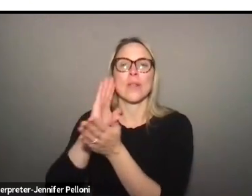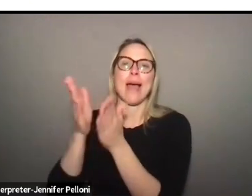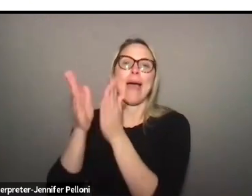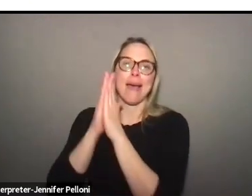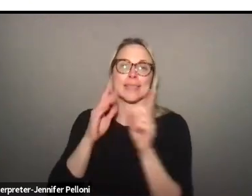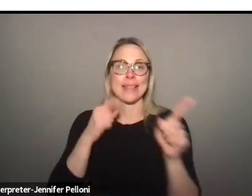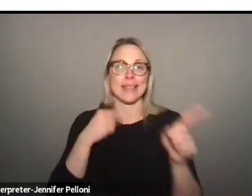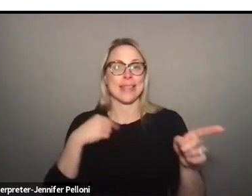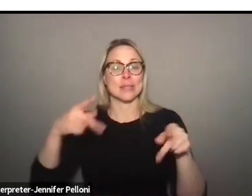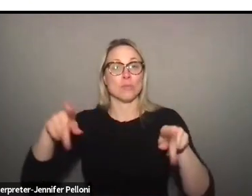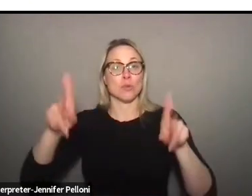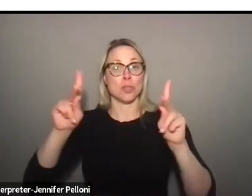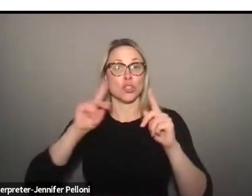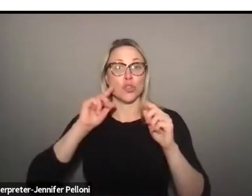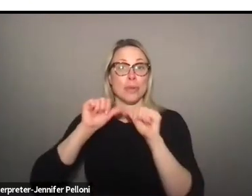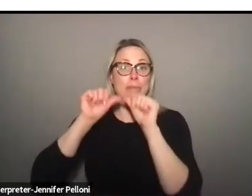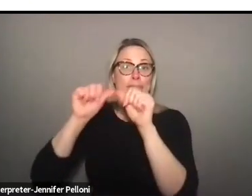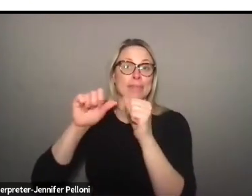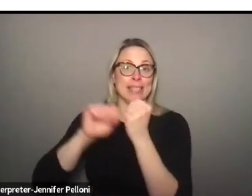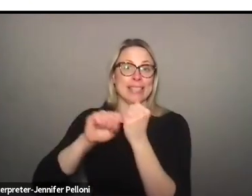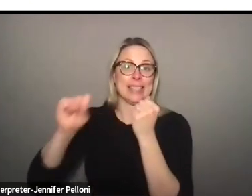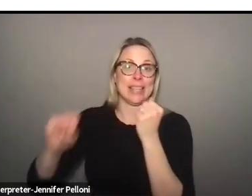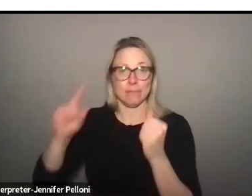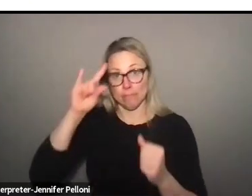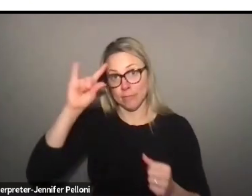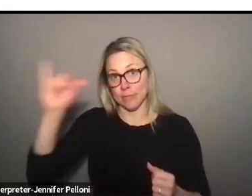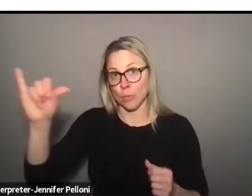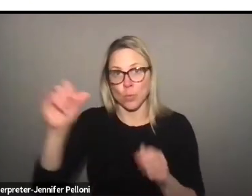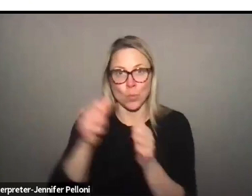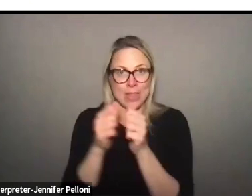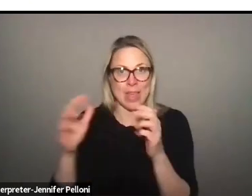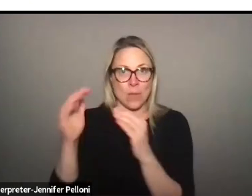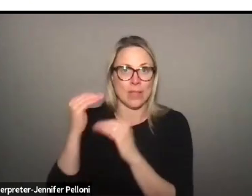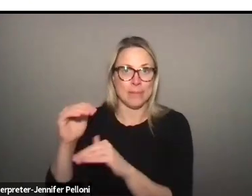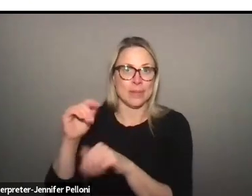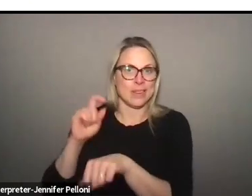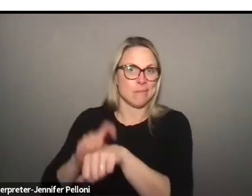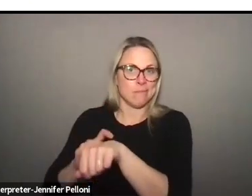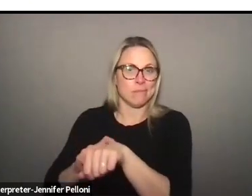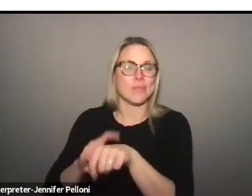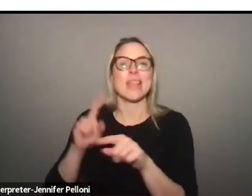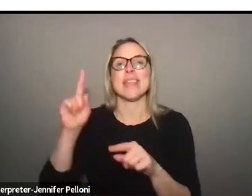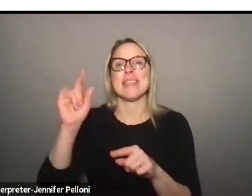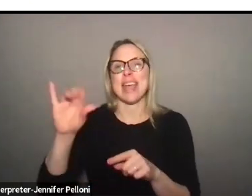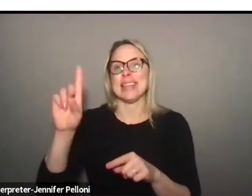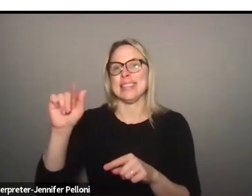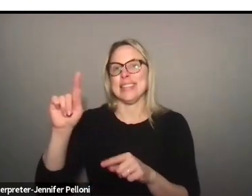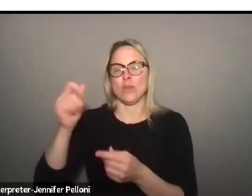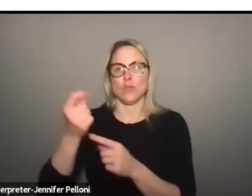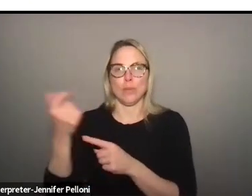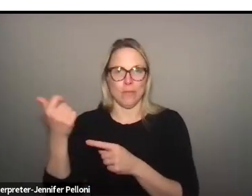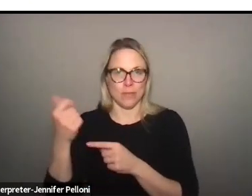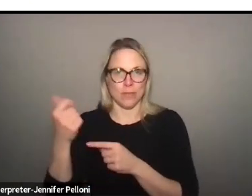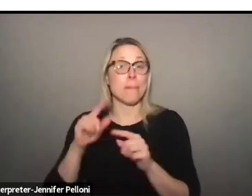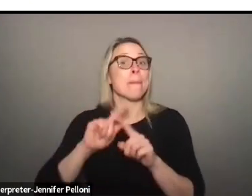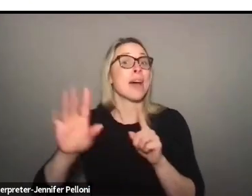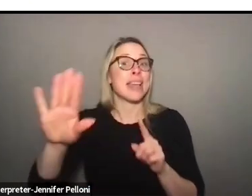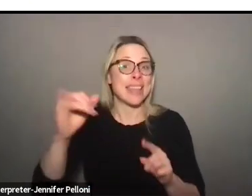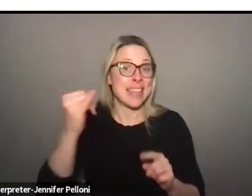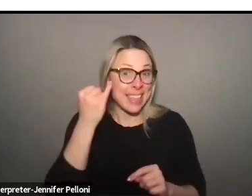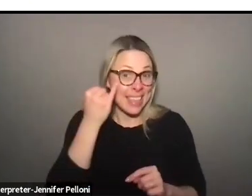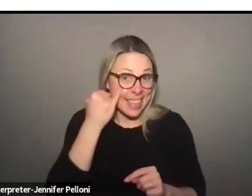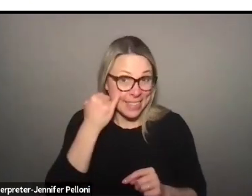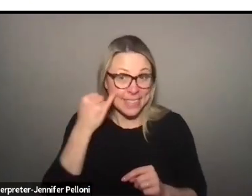this provision be extended indefinitely, that they would just remove that sunset date. But in the event that it